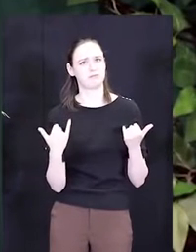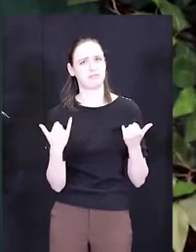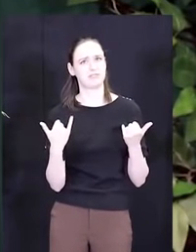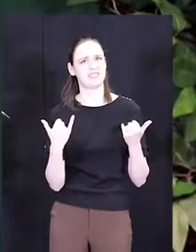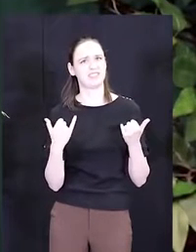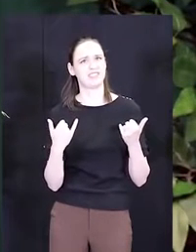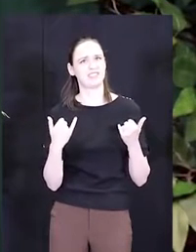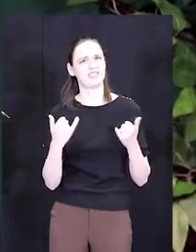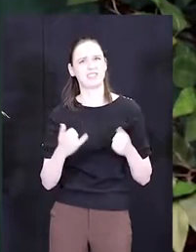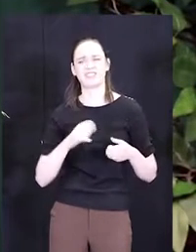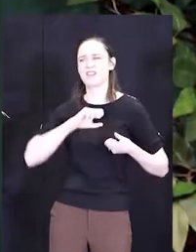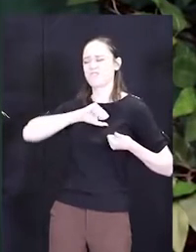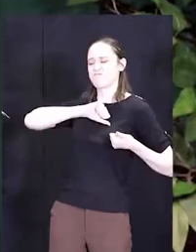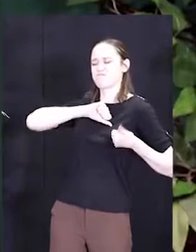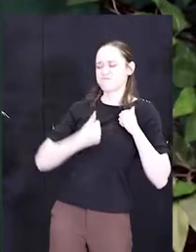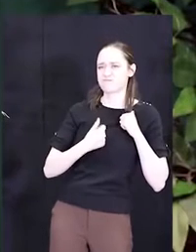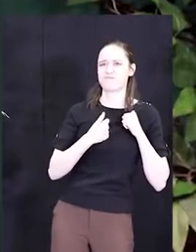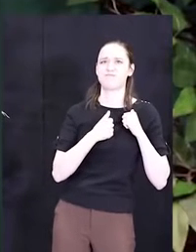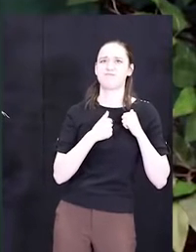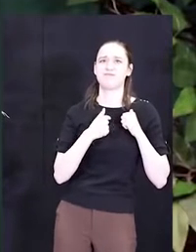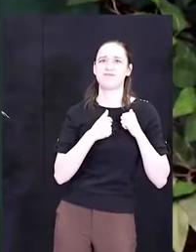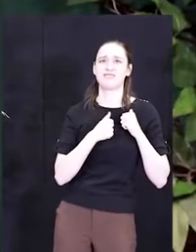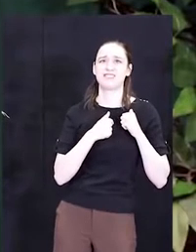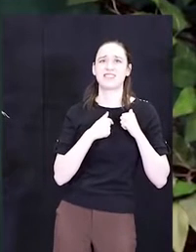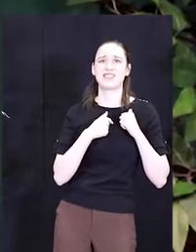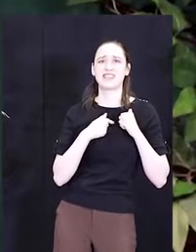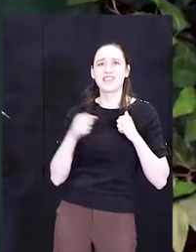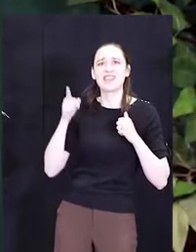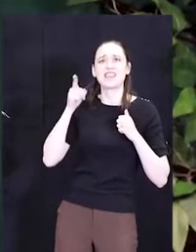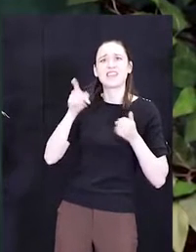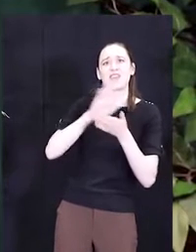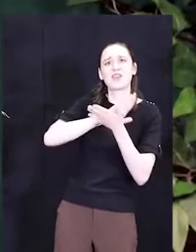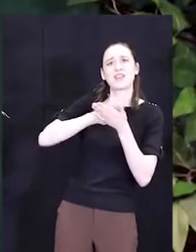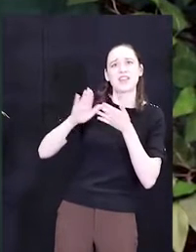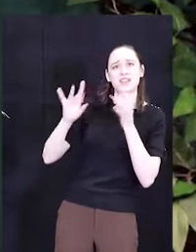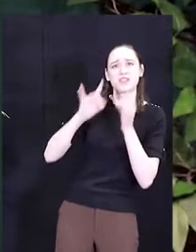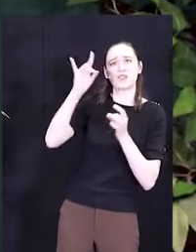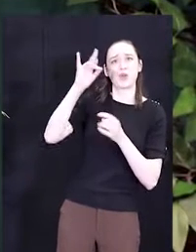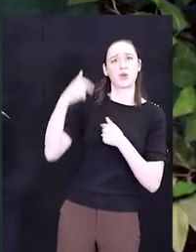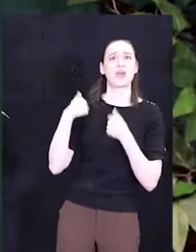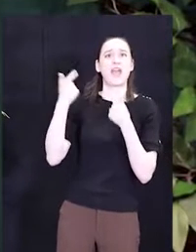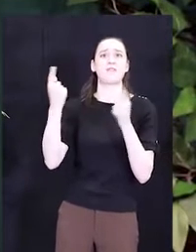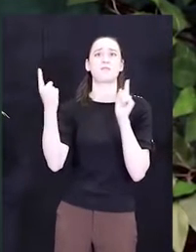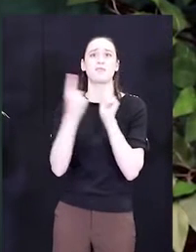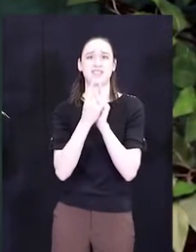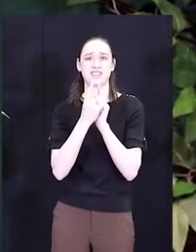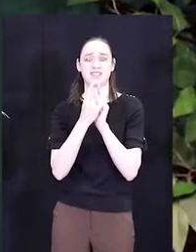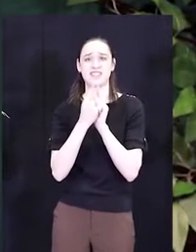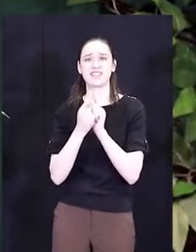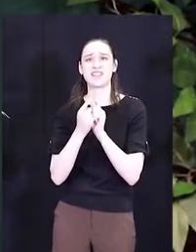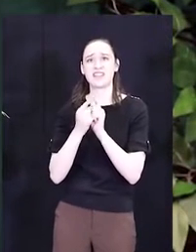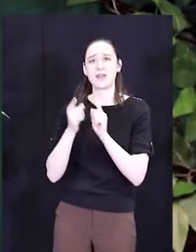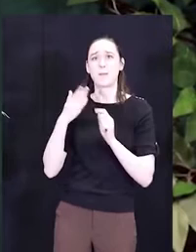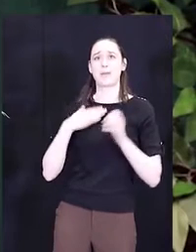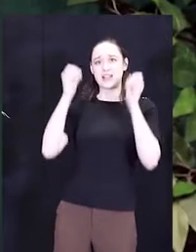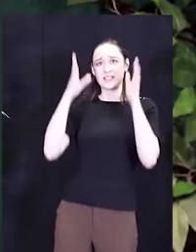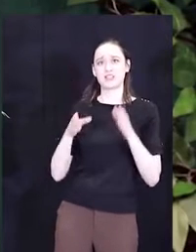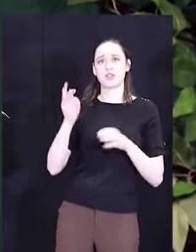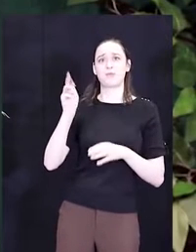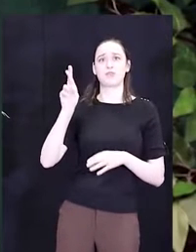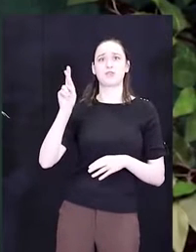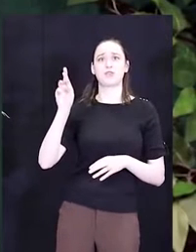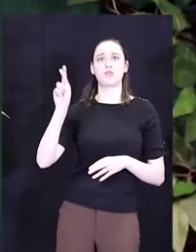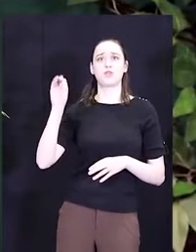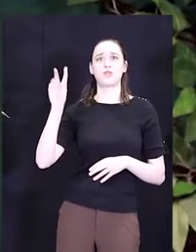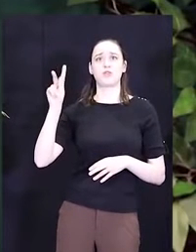This was a loss which cut me deeply. He was the kindest soul you will ever meet. It was Mr. Rockland who taught me to answer